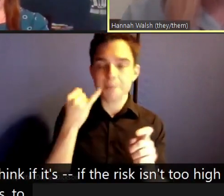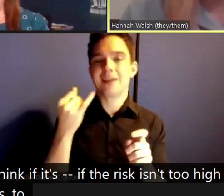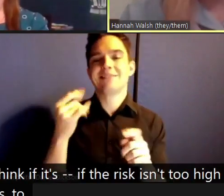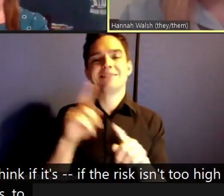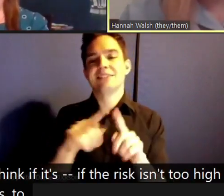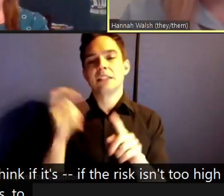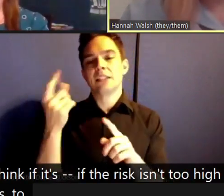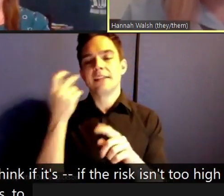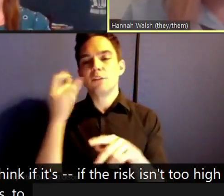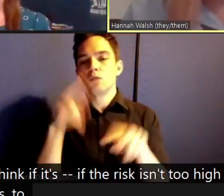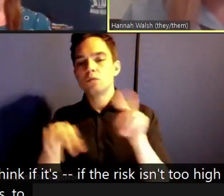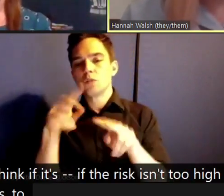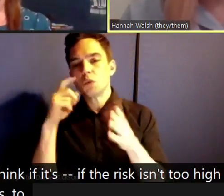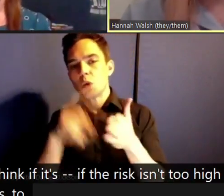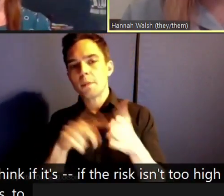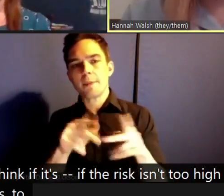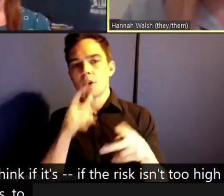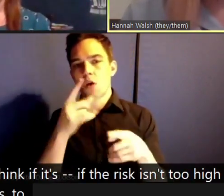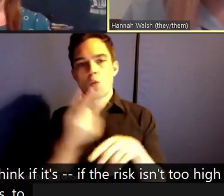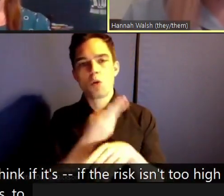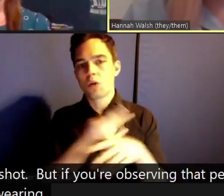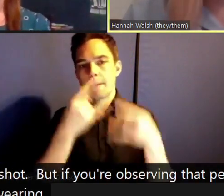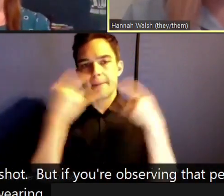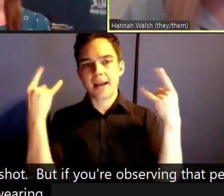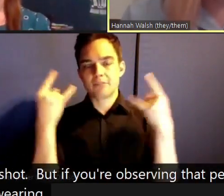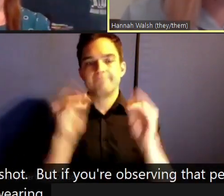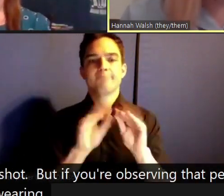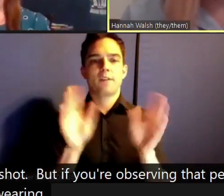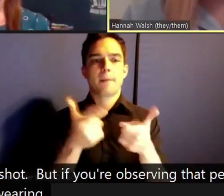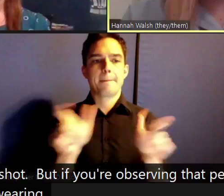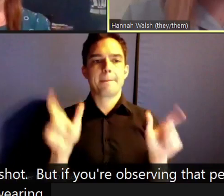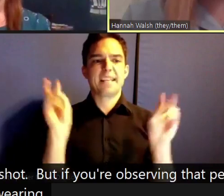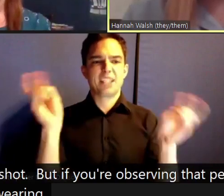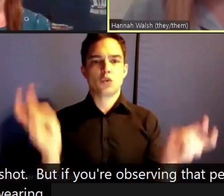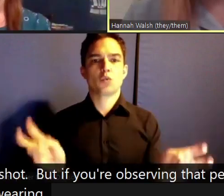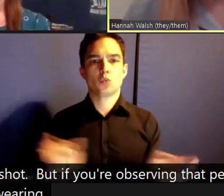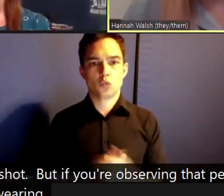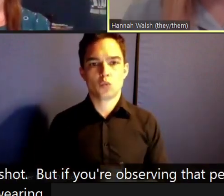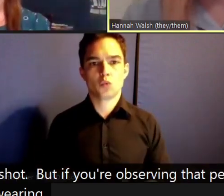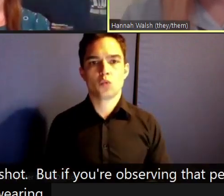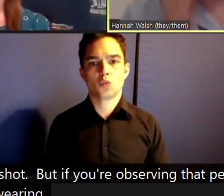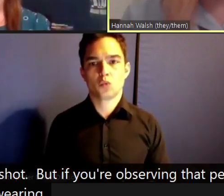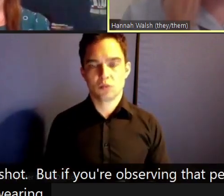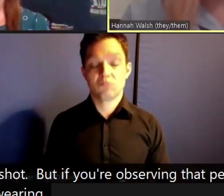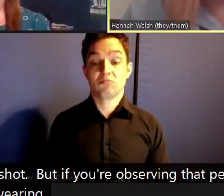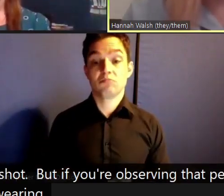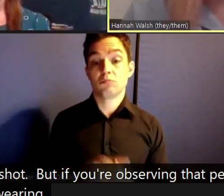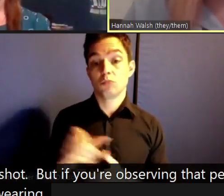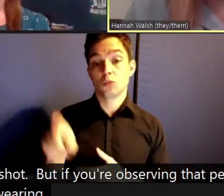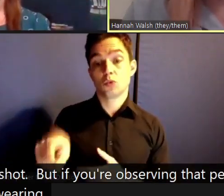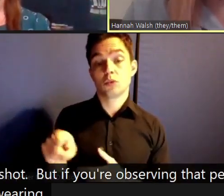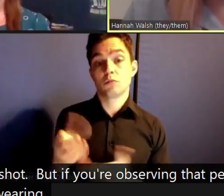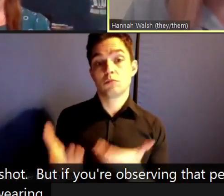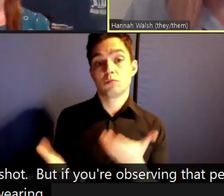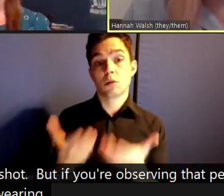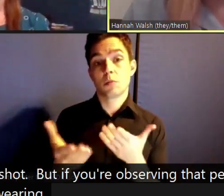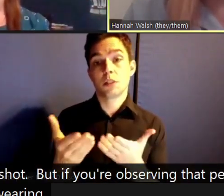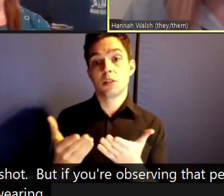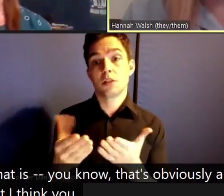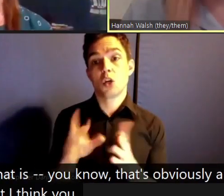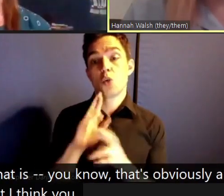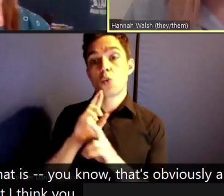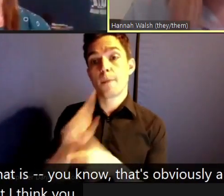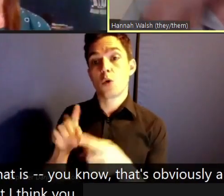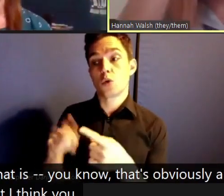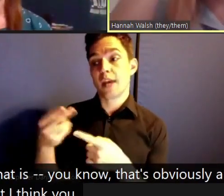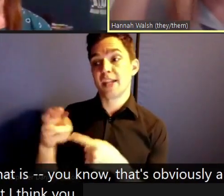masks, that is, that's obviously a big issue that I think you should likely kind of report to HR